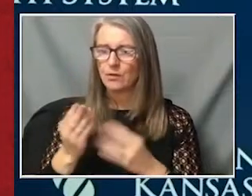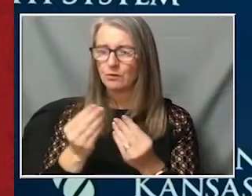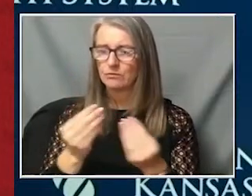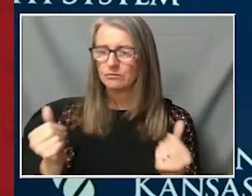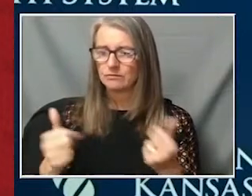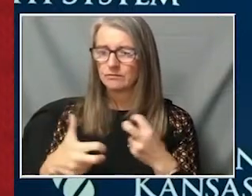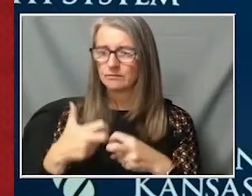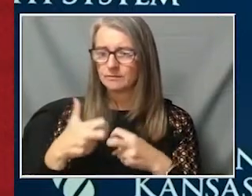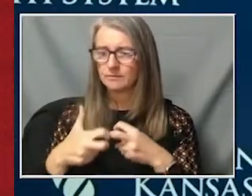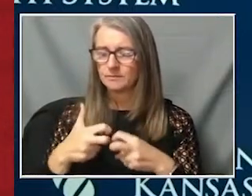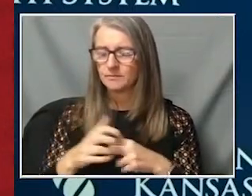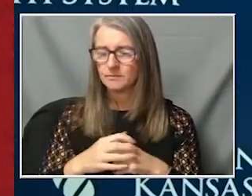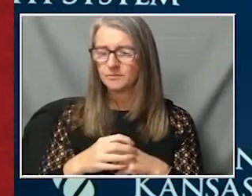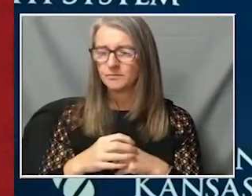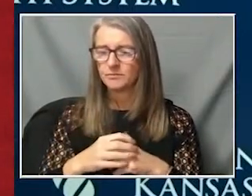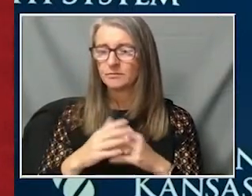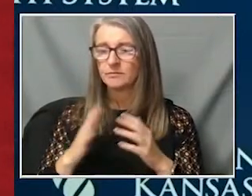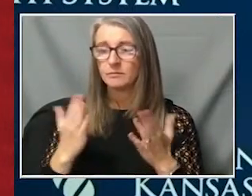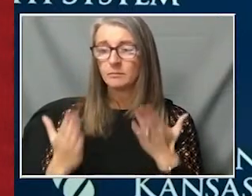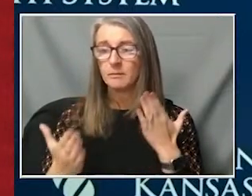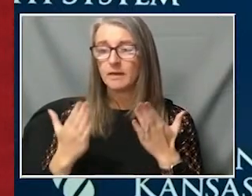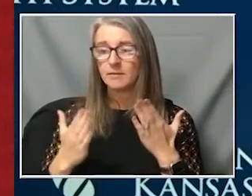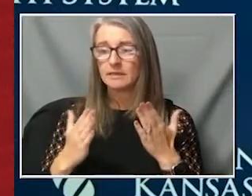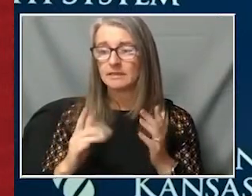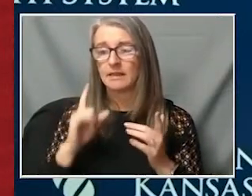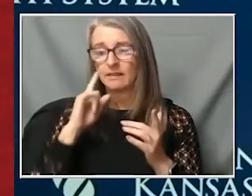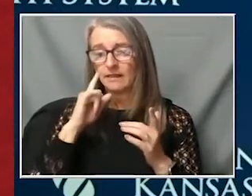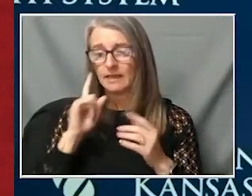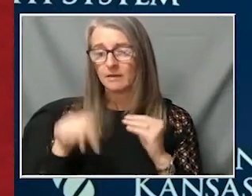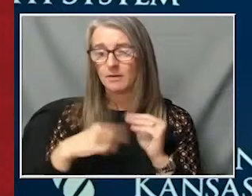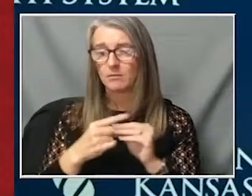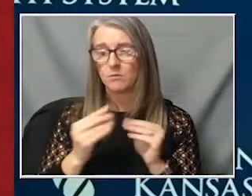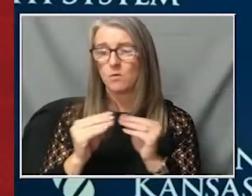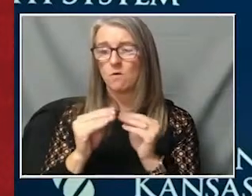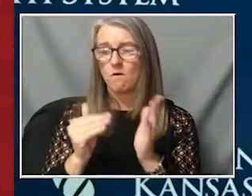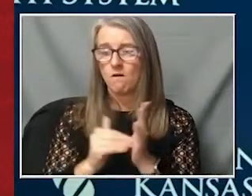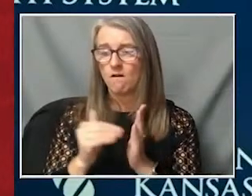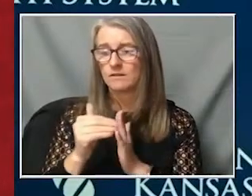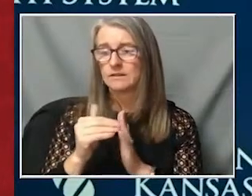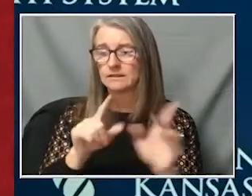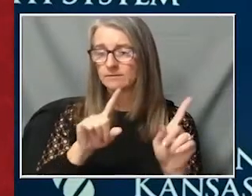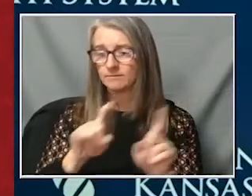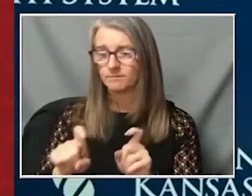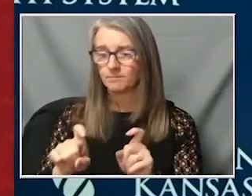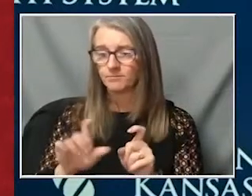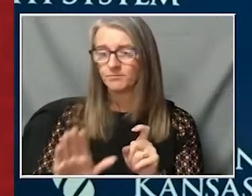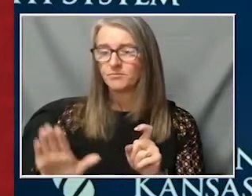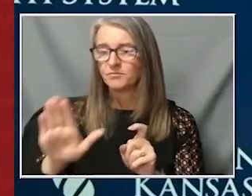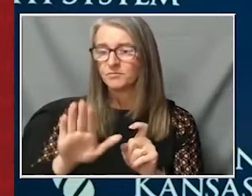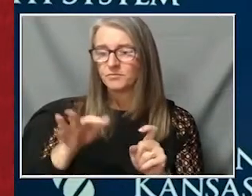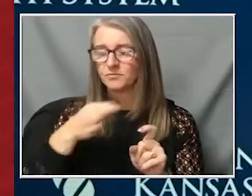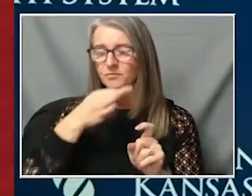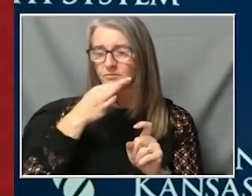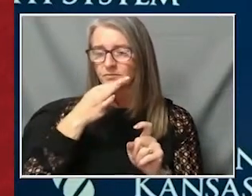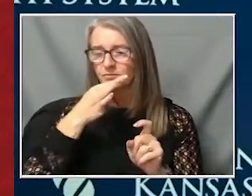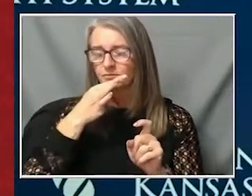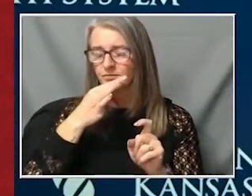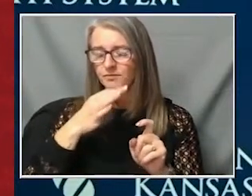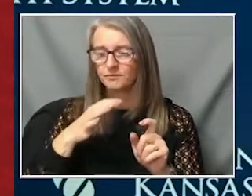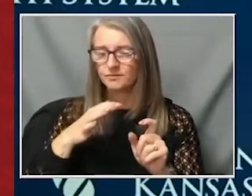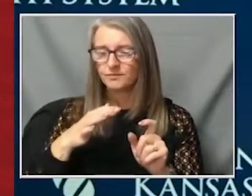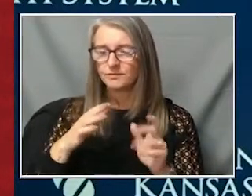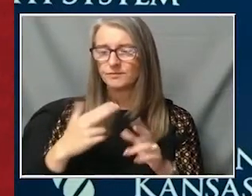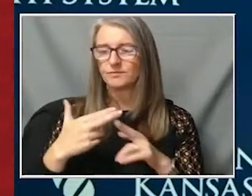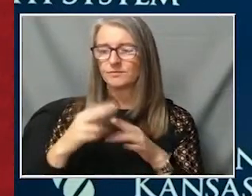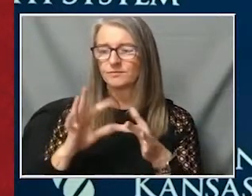But perhaps we need to be thinking about it more often. We need to be testing more often. As your experts, Brian, and others mentioned,